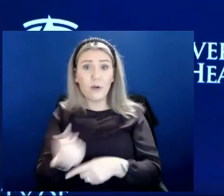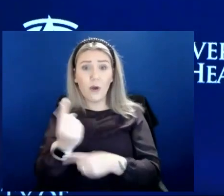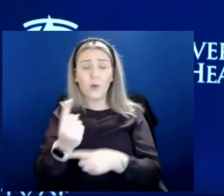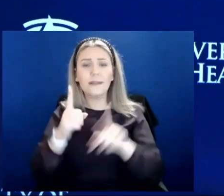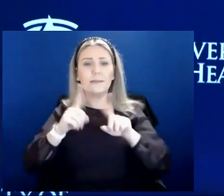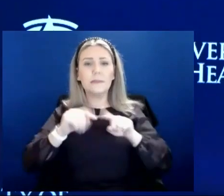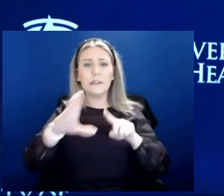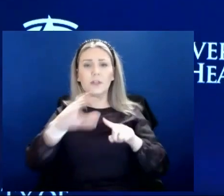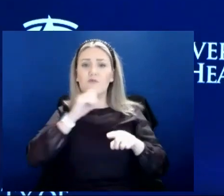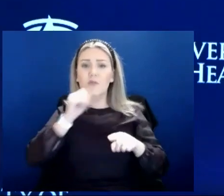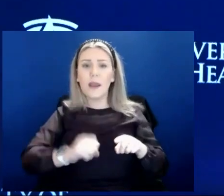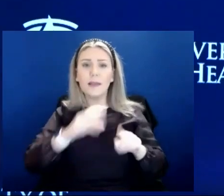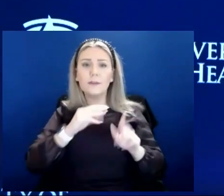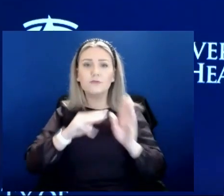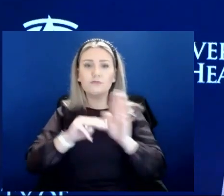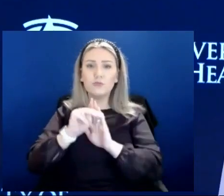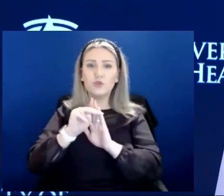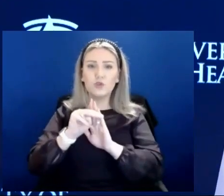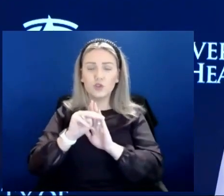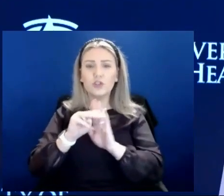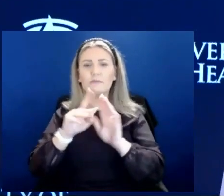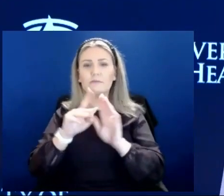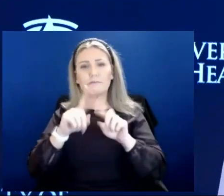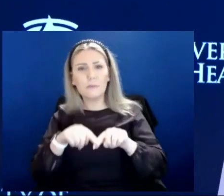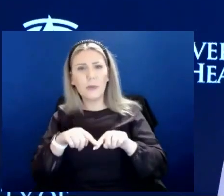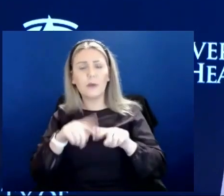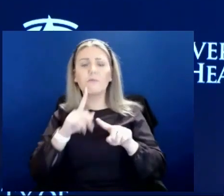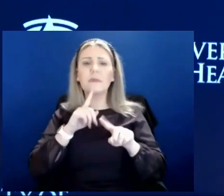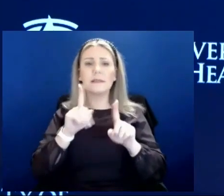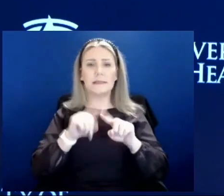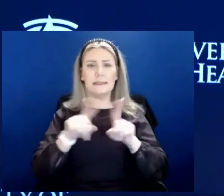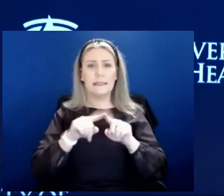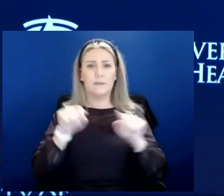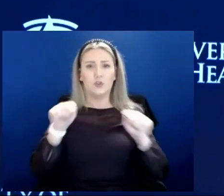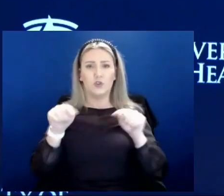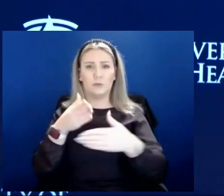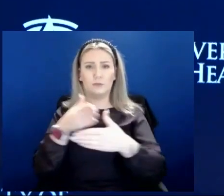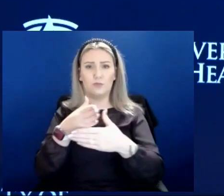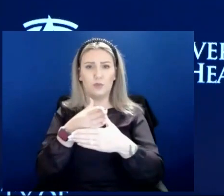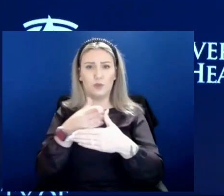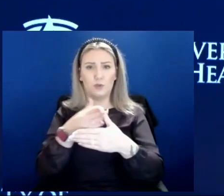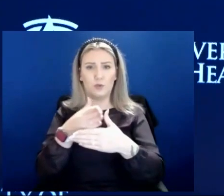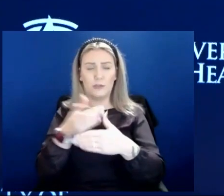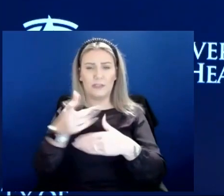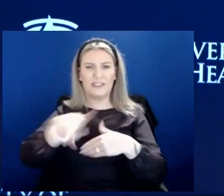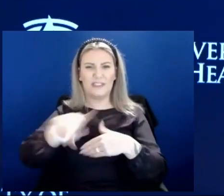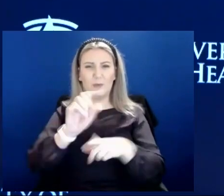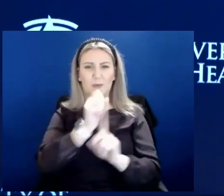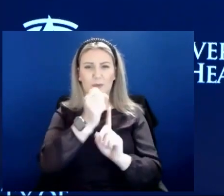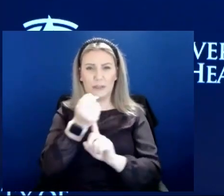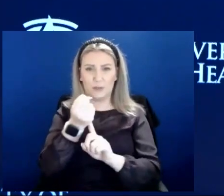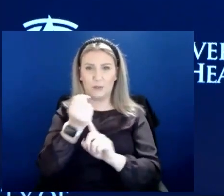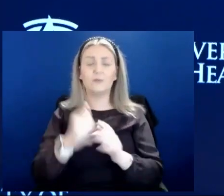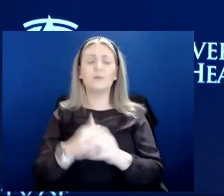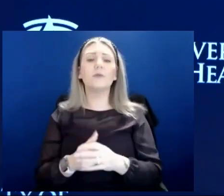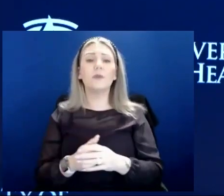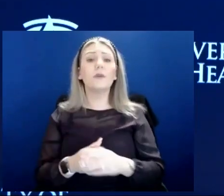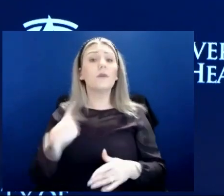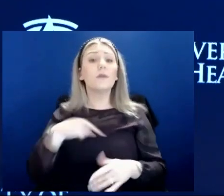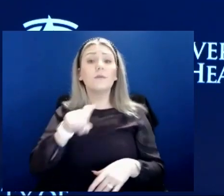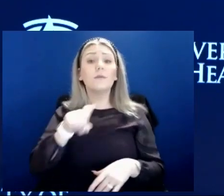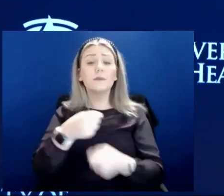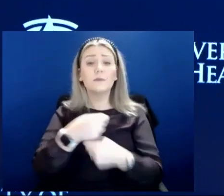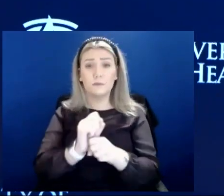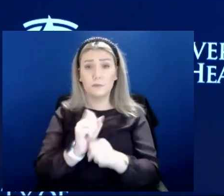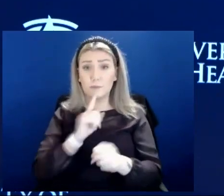maturity, the differences between those variables. So we have to make sure that we're providing